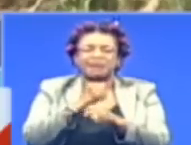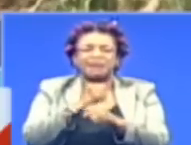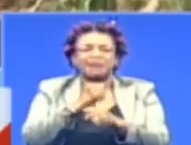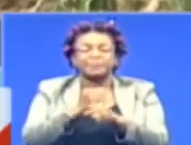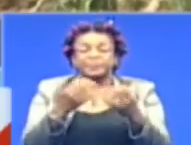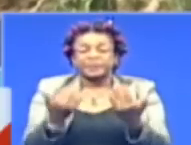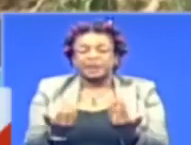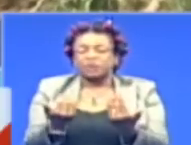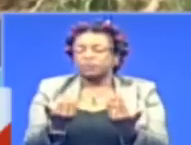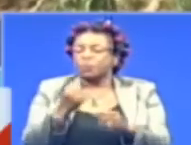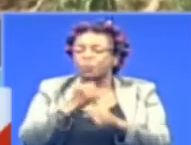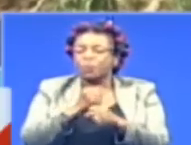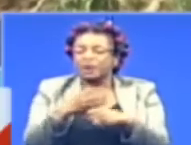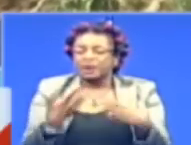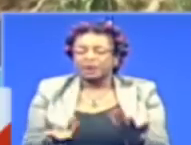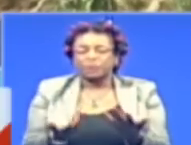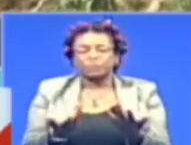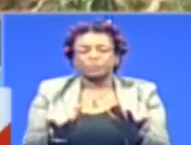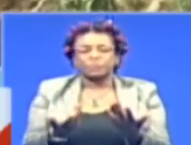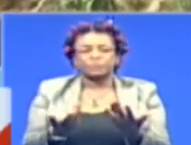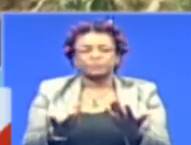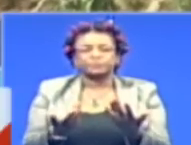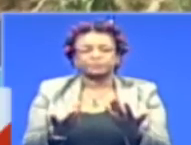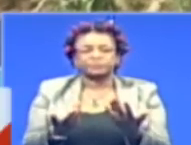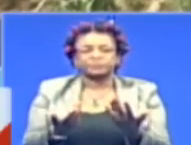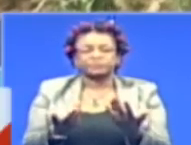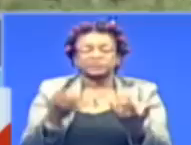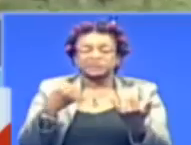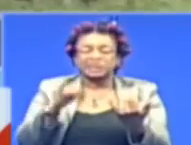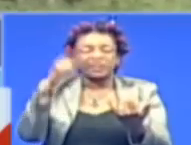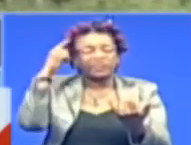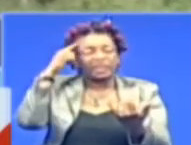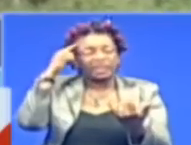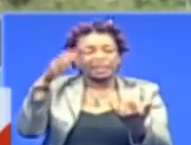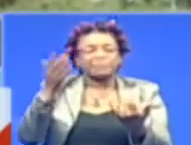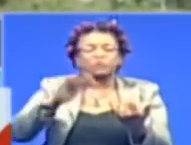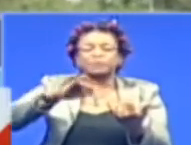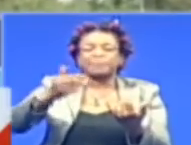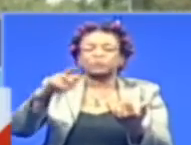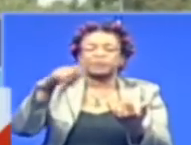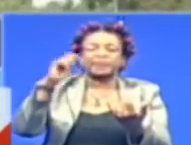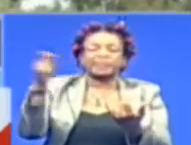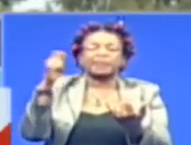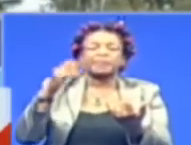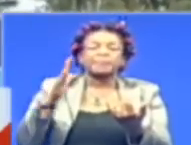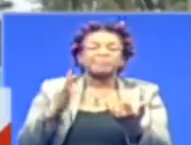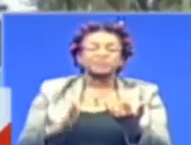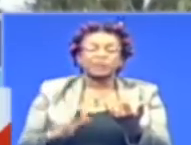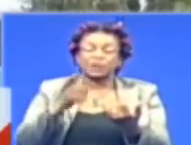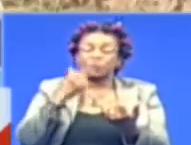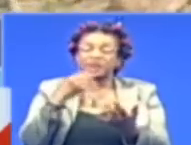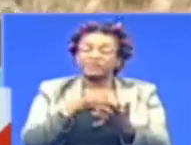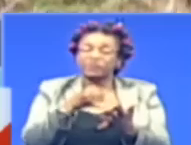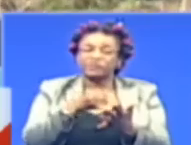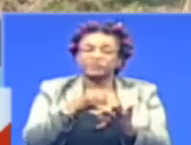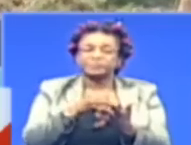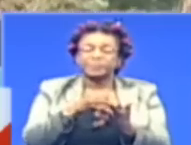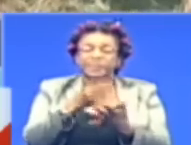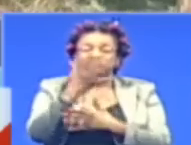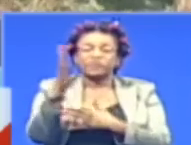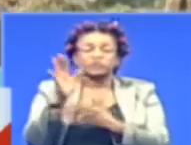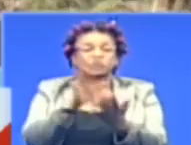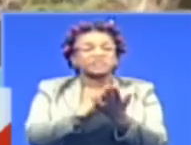less than a quarter than what it used to be. You look at the entire Mount Kenya region, the personnel who are involved in forest